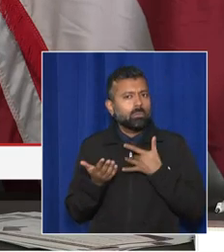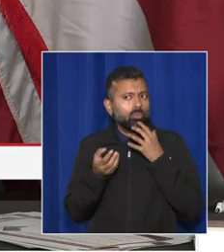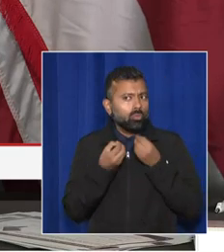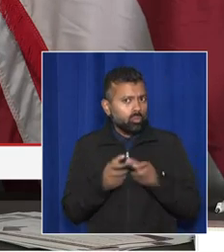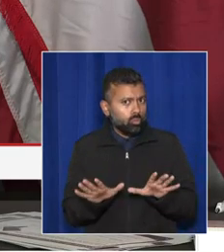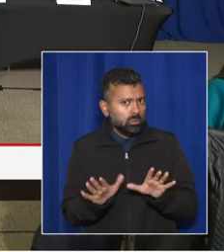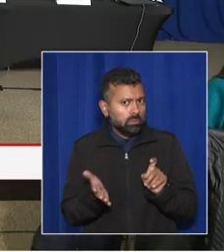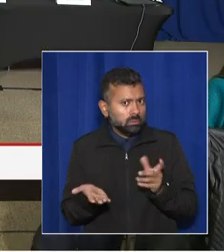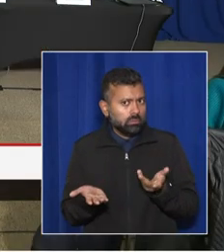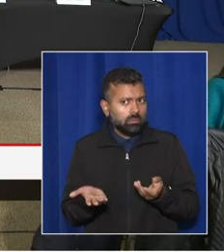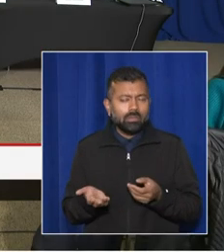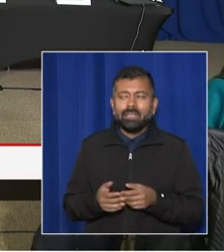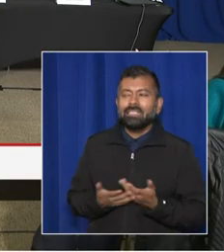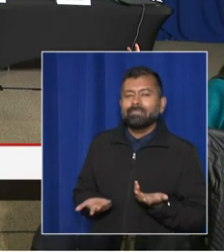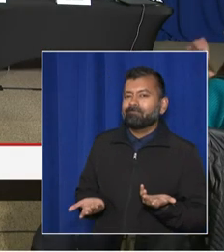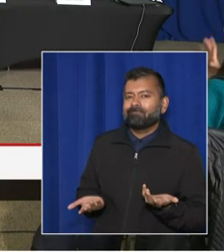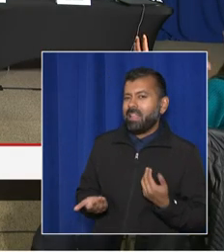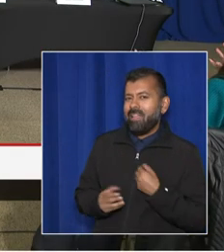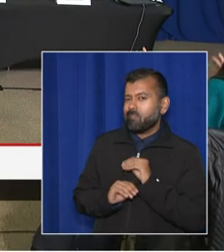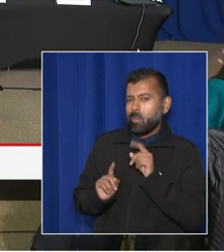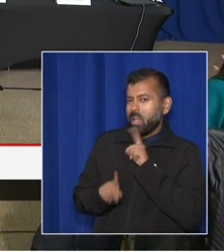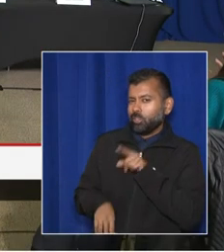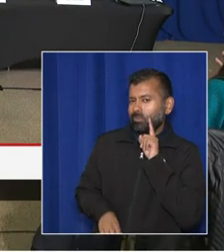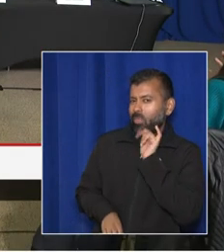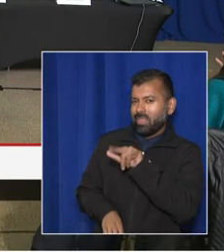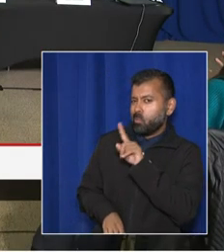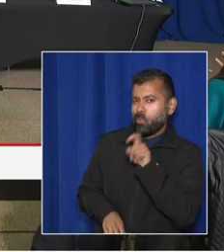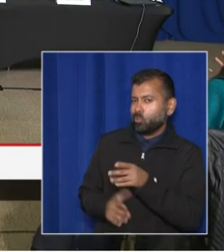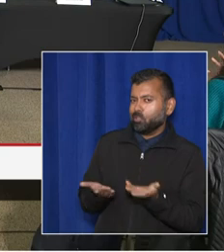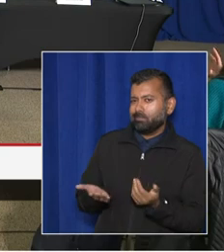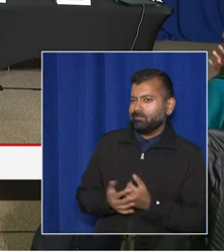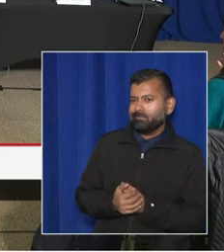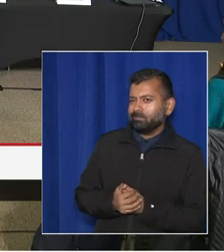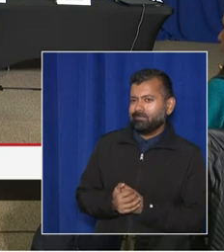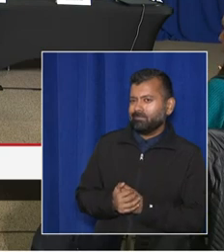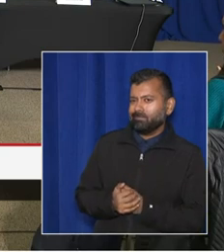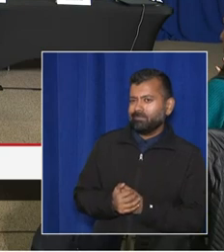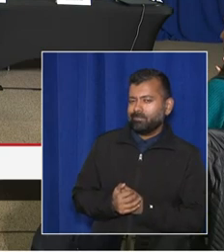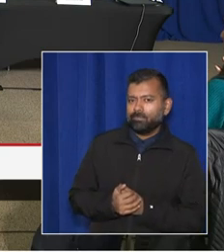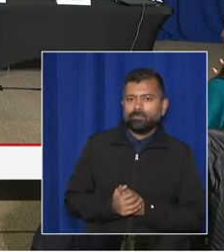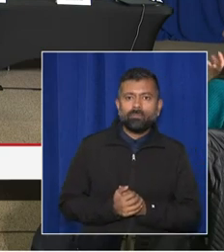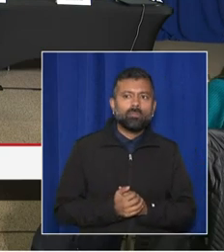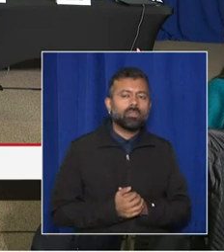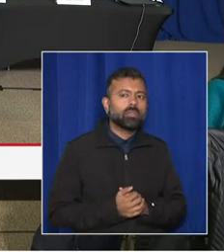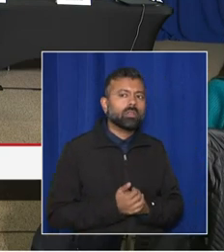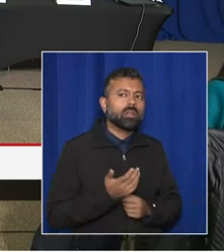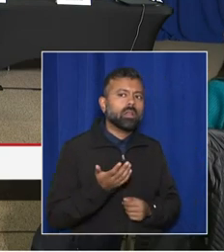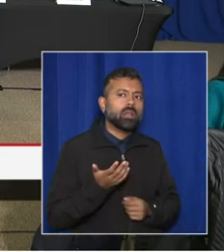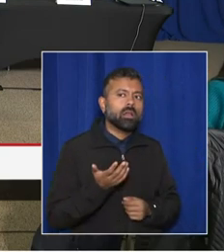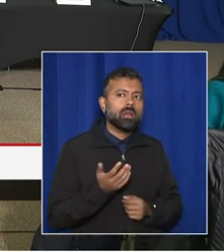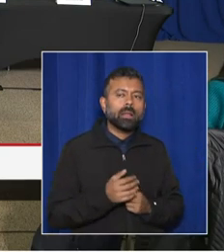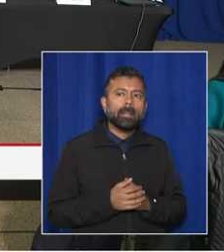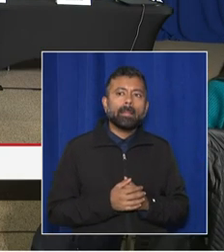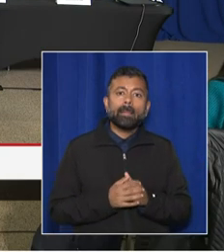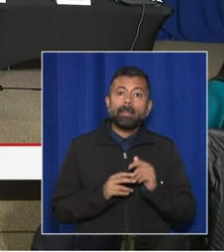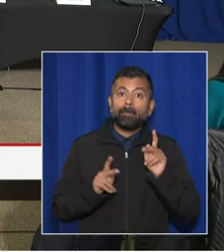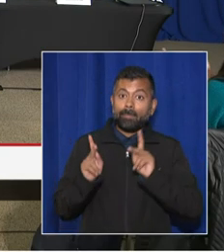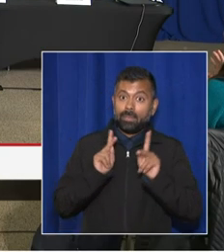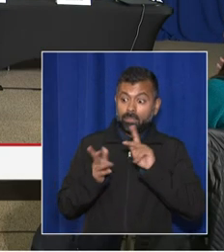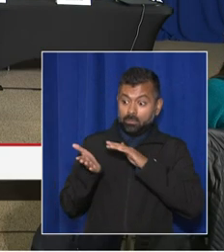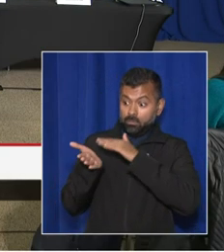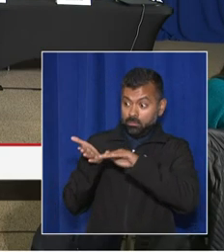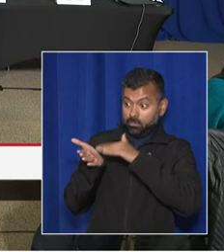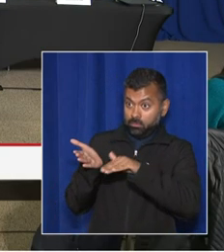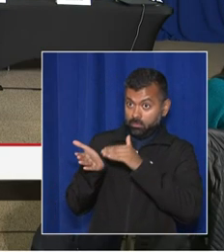that. And then with regard to the matchup of jobs, right? Is there a percentage idea of how many of the federal jobs lost actually match up